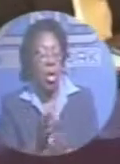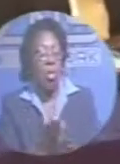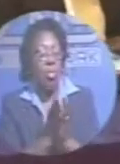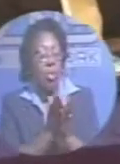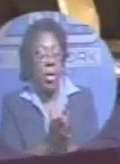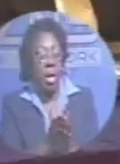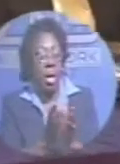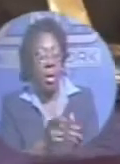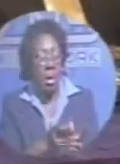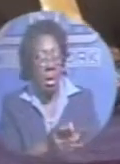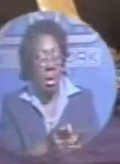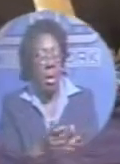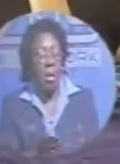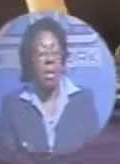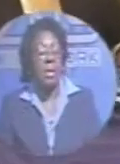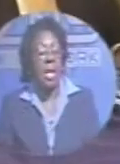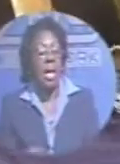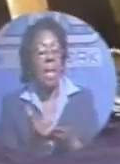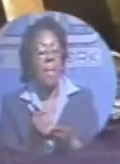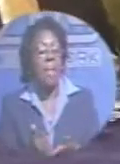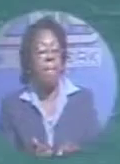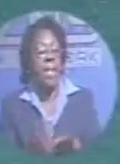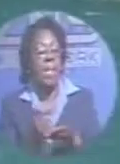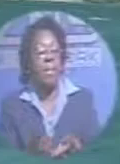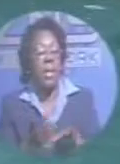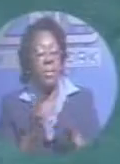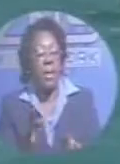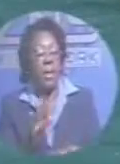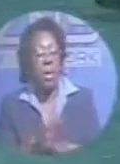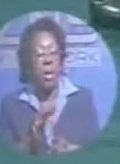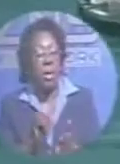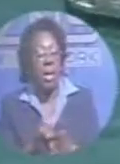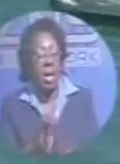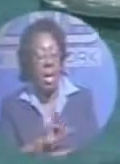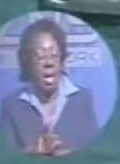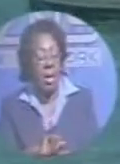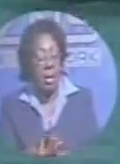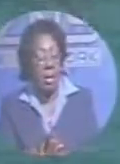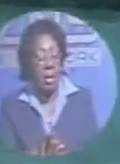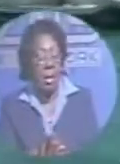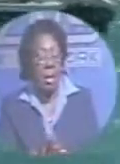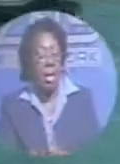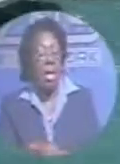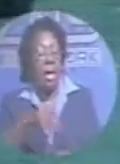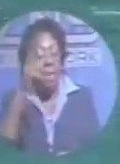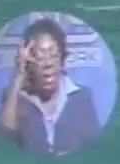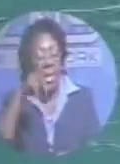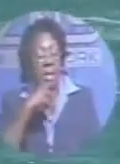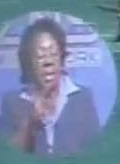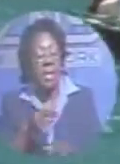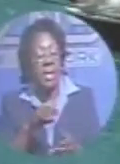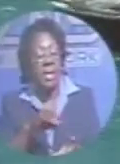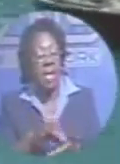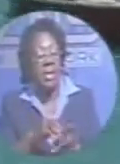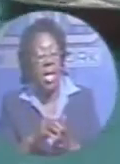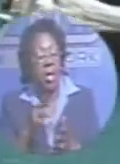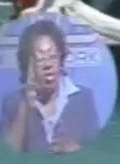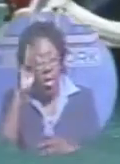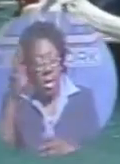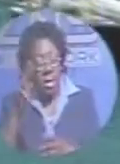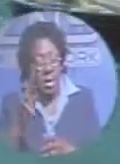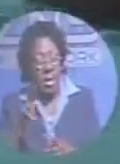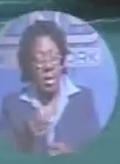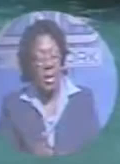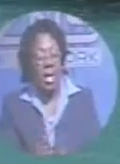helped many, many, many people on that island. Now, according to Peter Nygaard, the main reason he is sponsoring the Auckland's Regatta